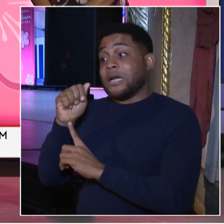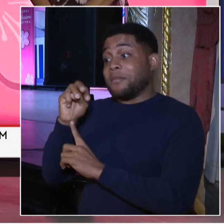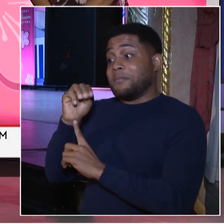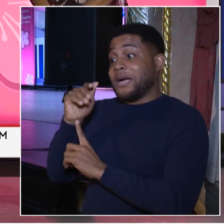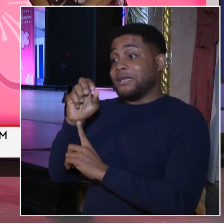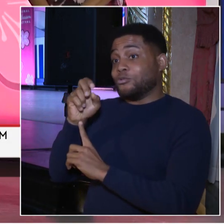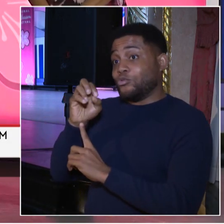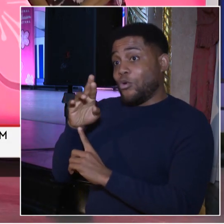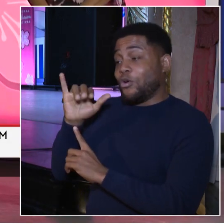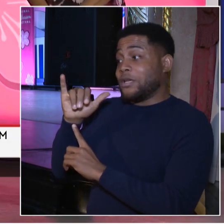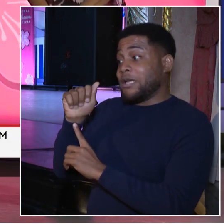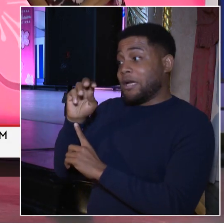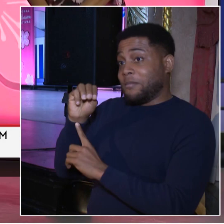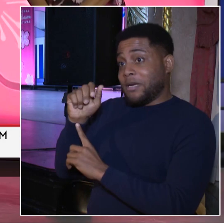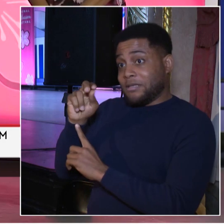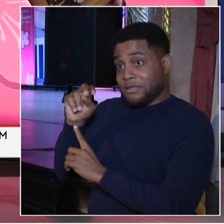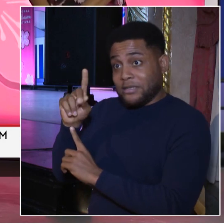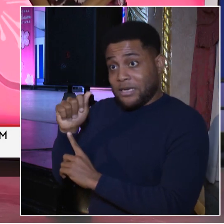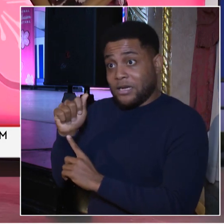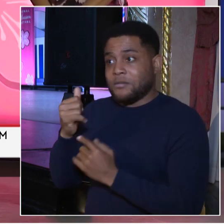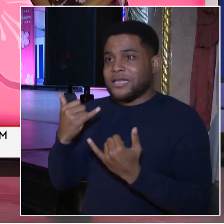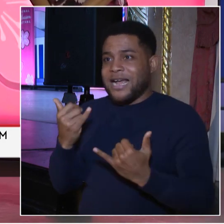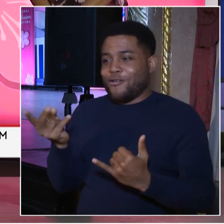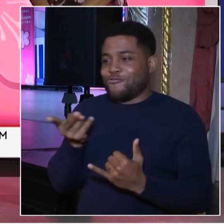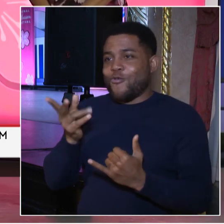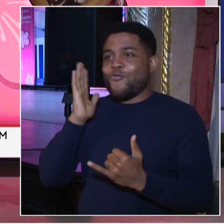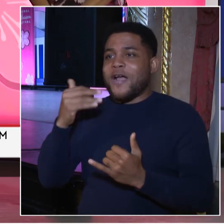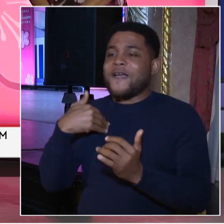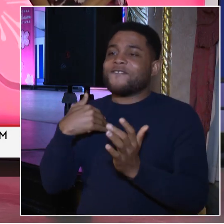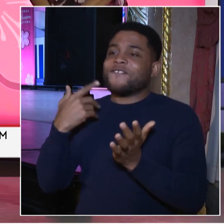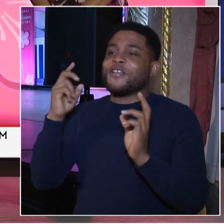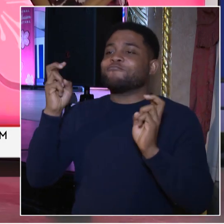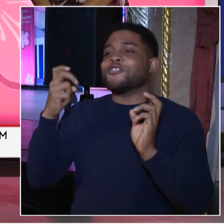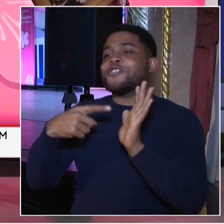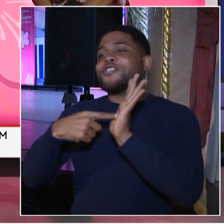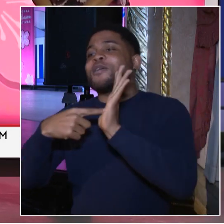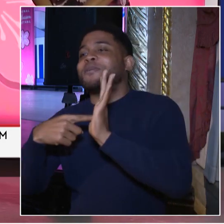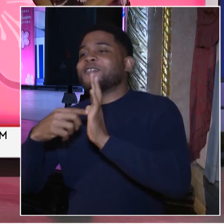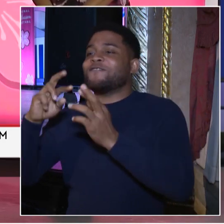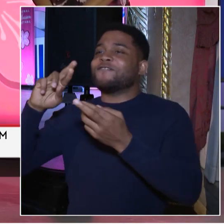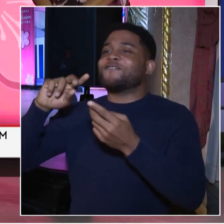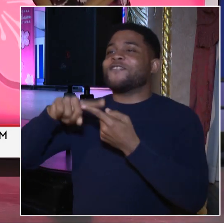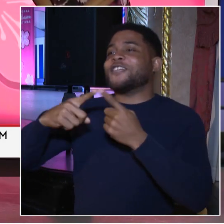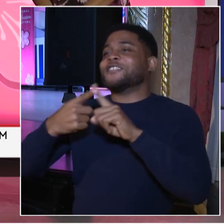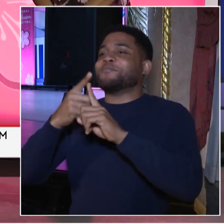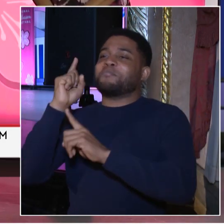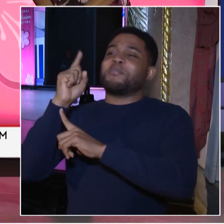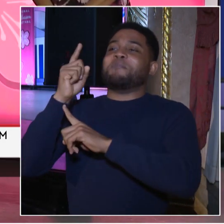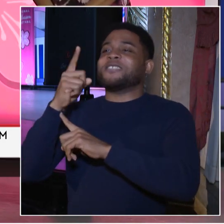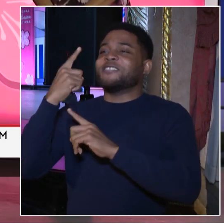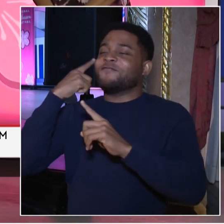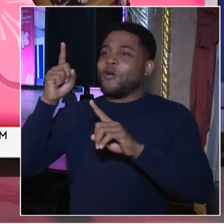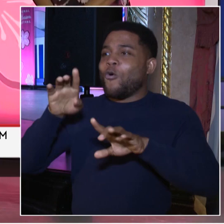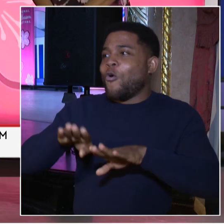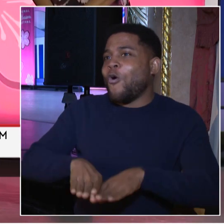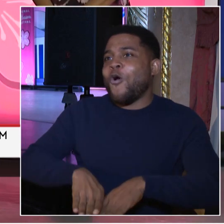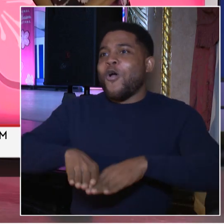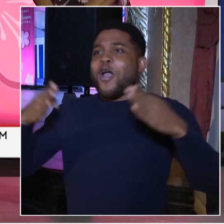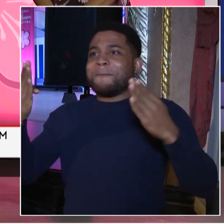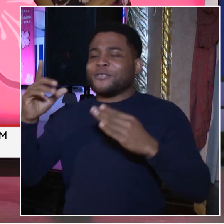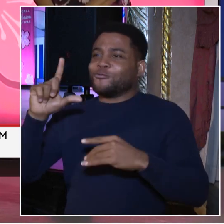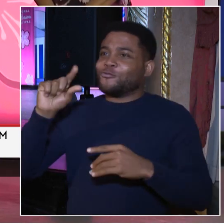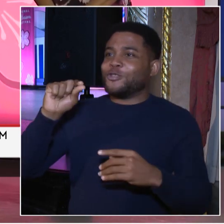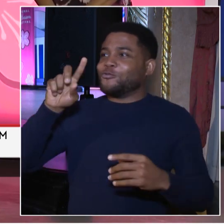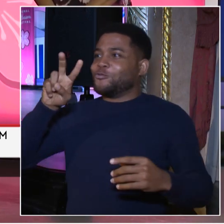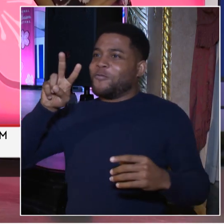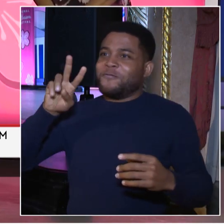friendship to officially open the 2024 National Cherry Blossom Festival. Please be